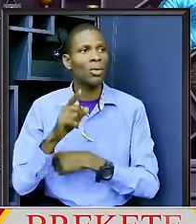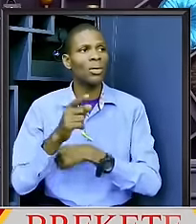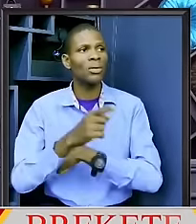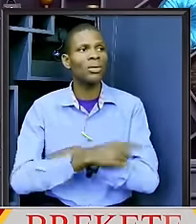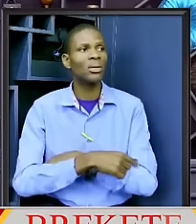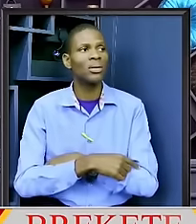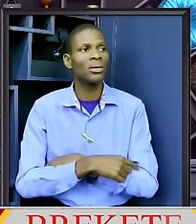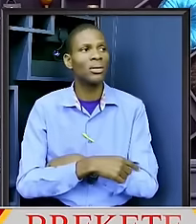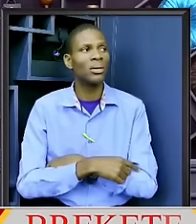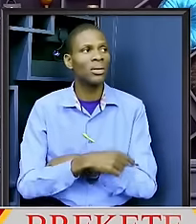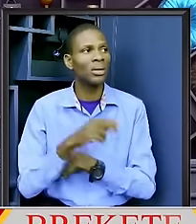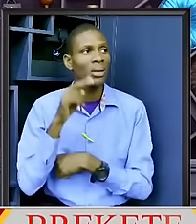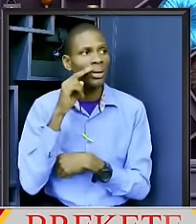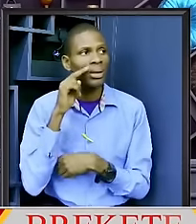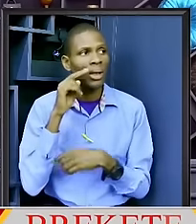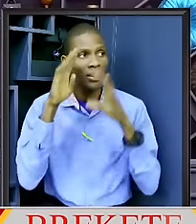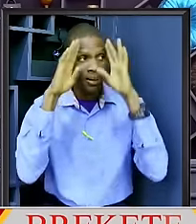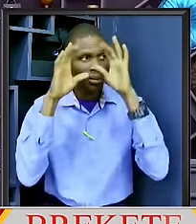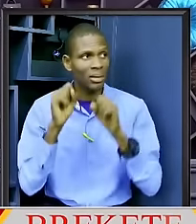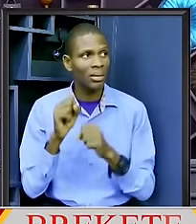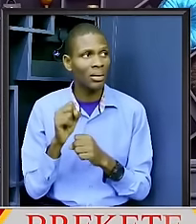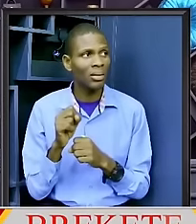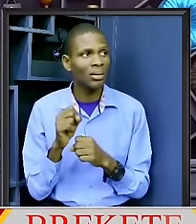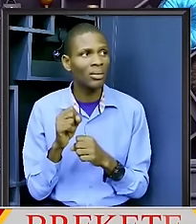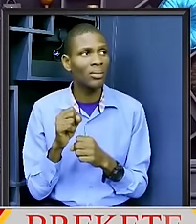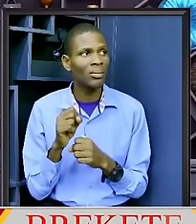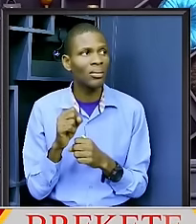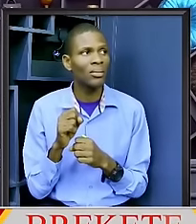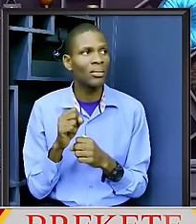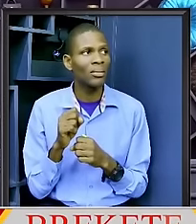one day. Yes, sir. Nigerian president,